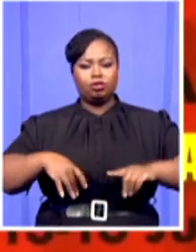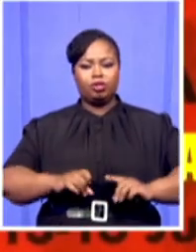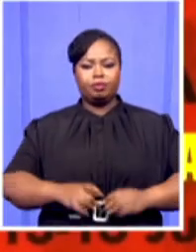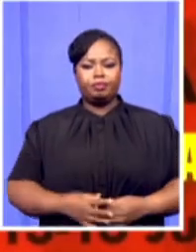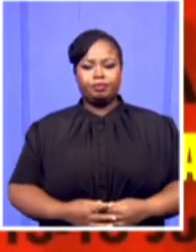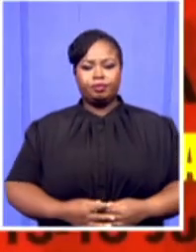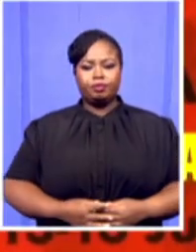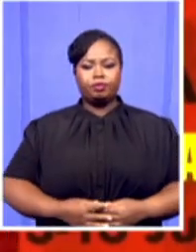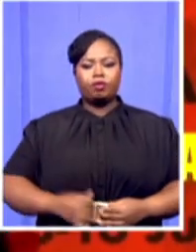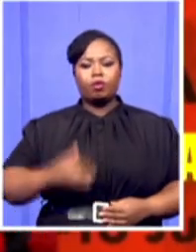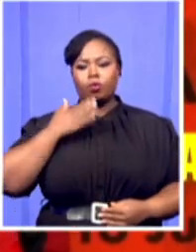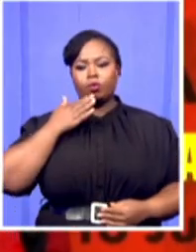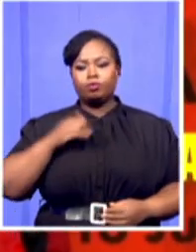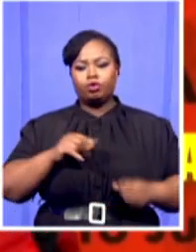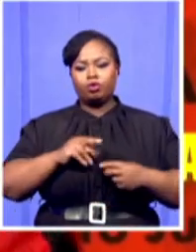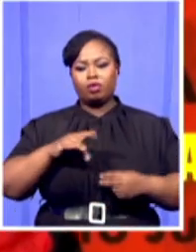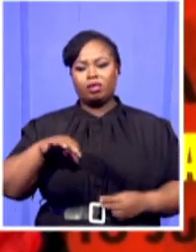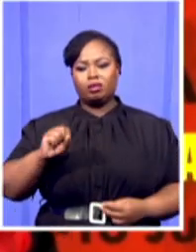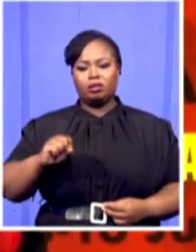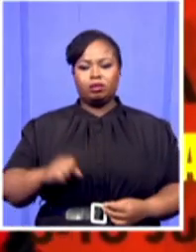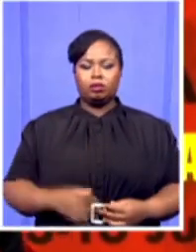Comrade Tulas,